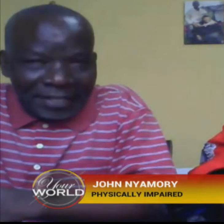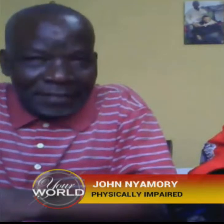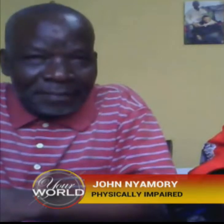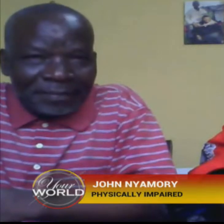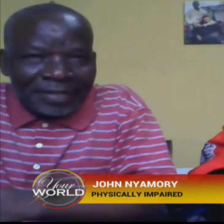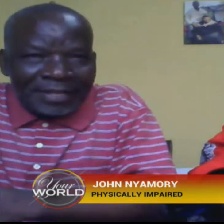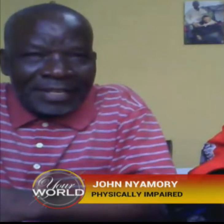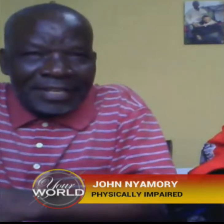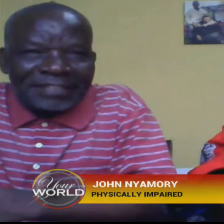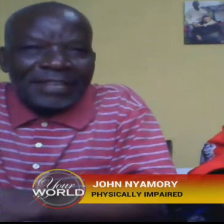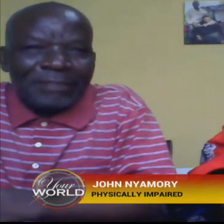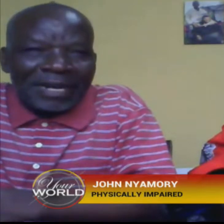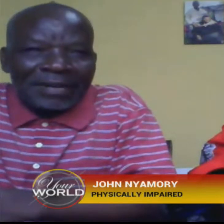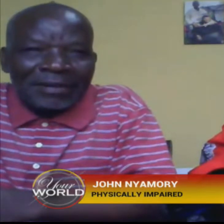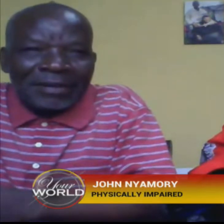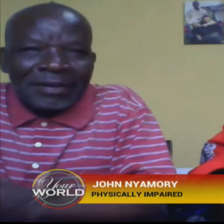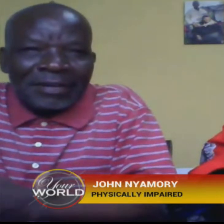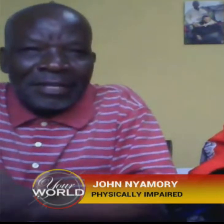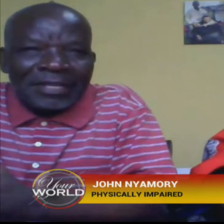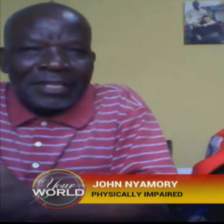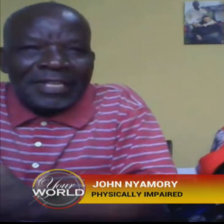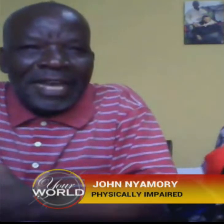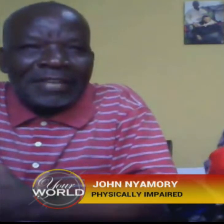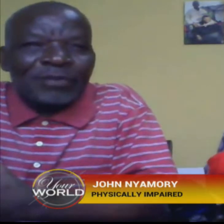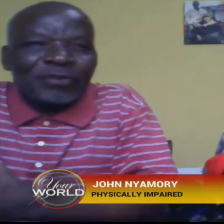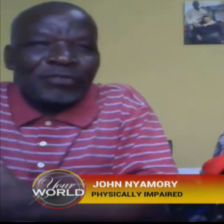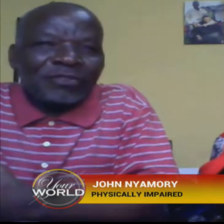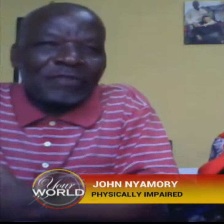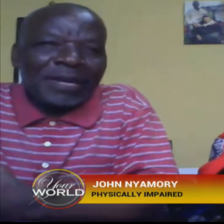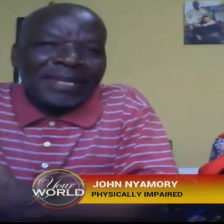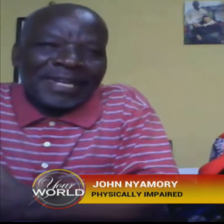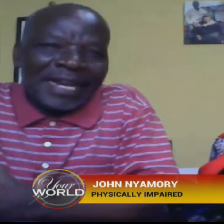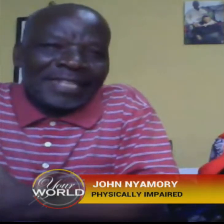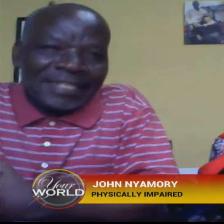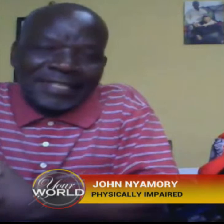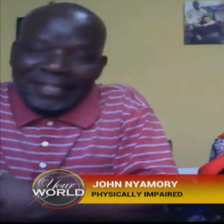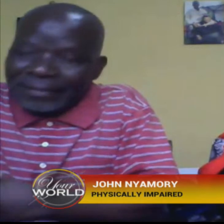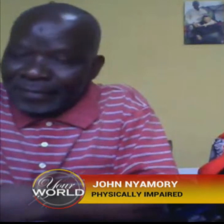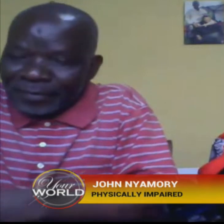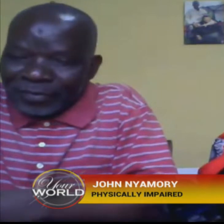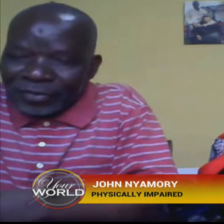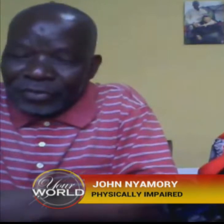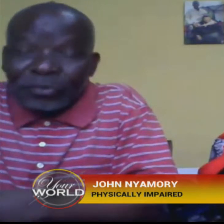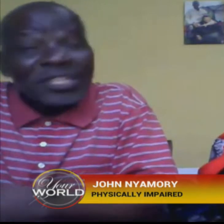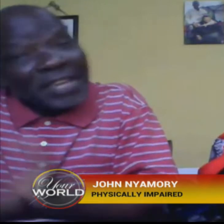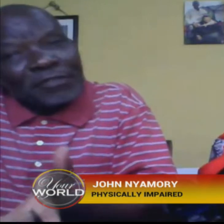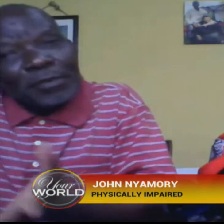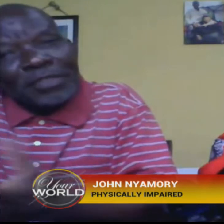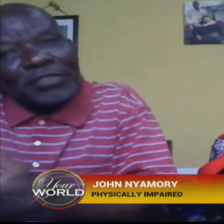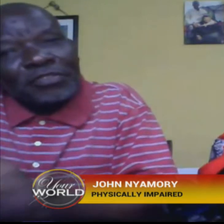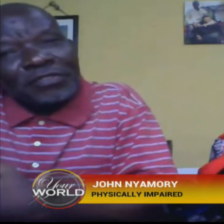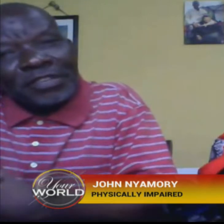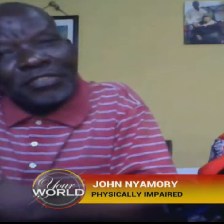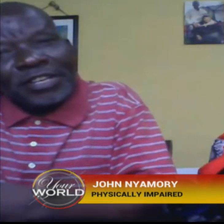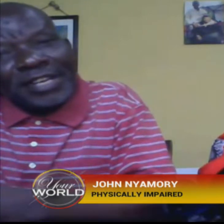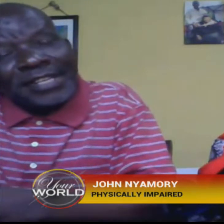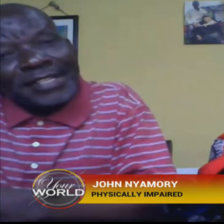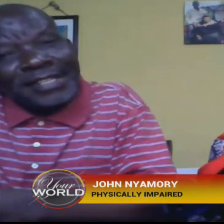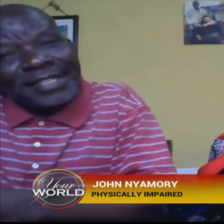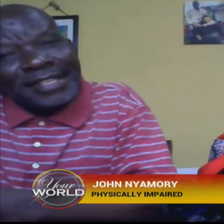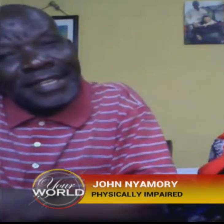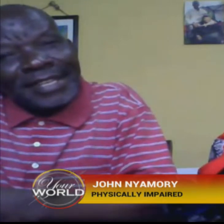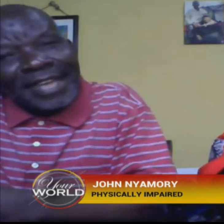1993, December. She died because of meningitis. So she left me with 3